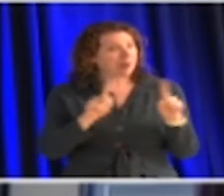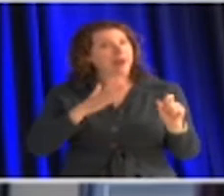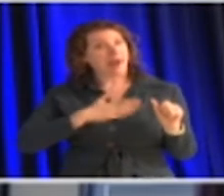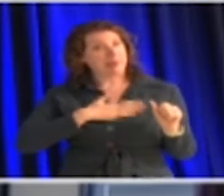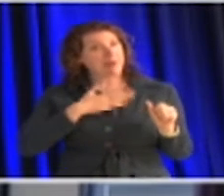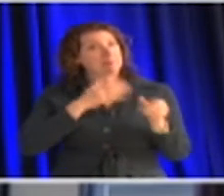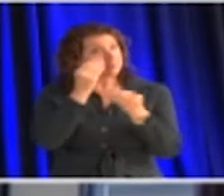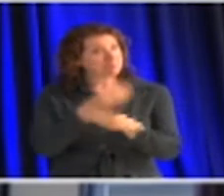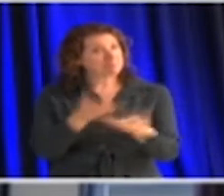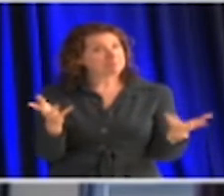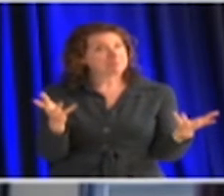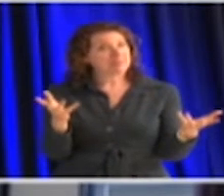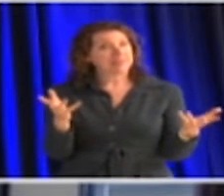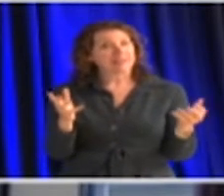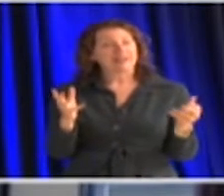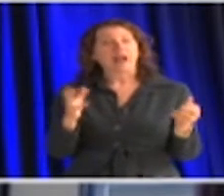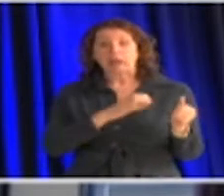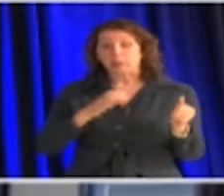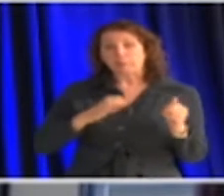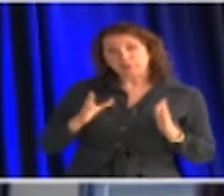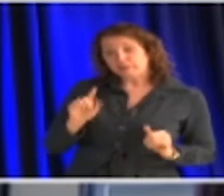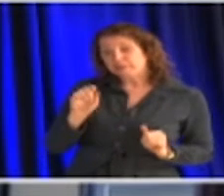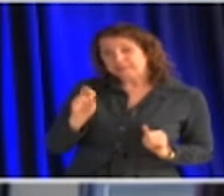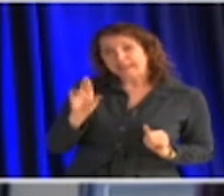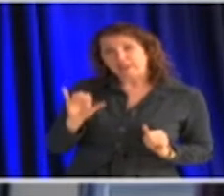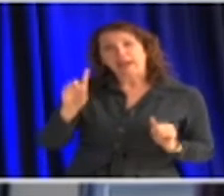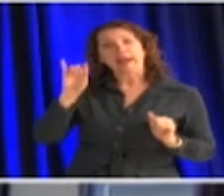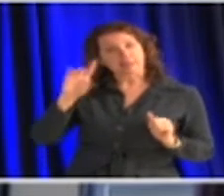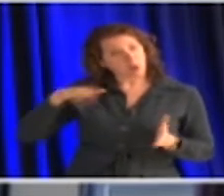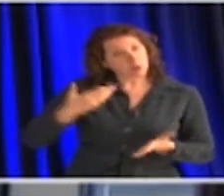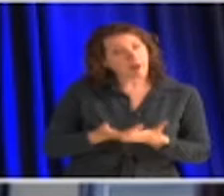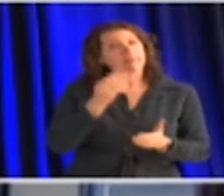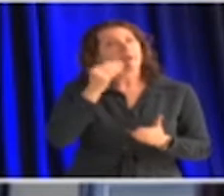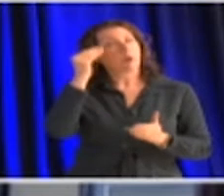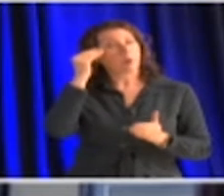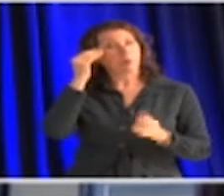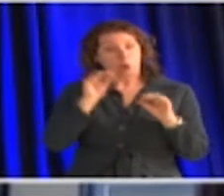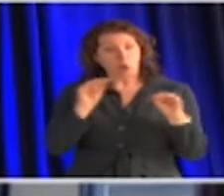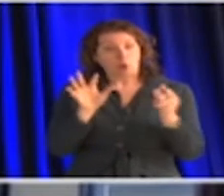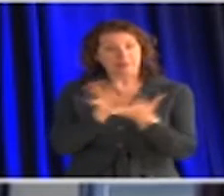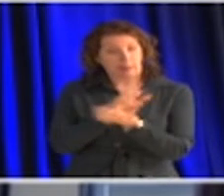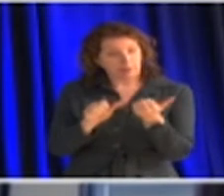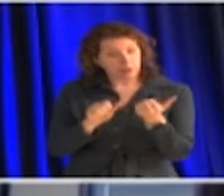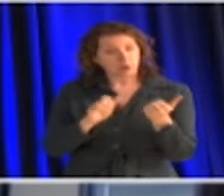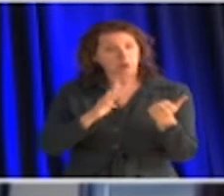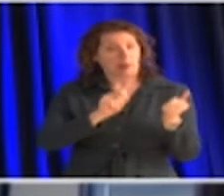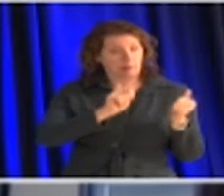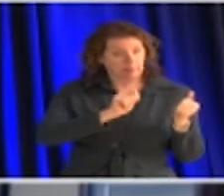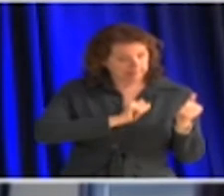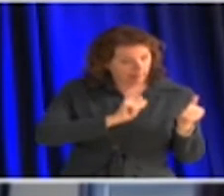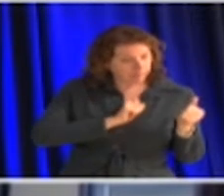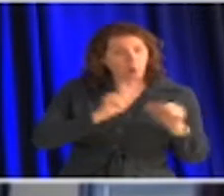to report, Commissioner Ted Terry, that I did make it back without doing any damage to my bike or